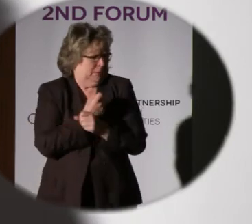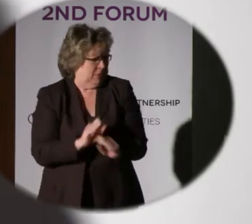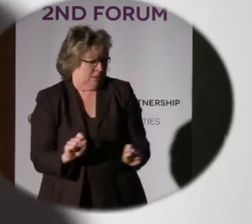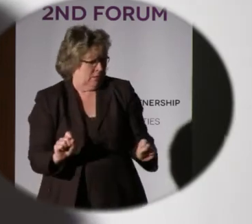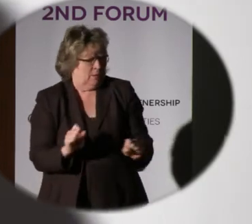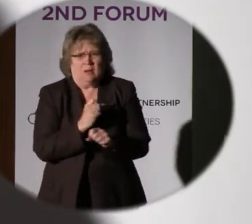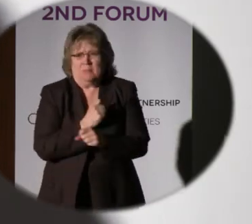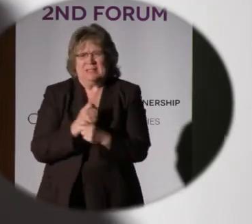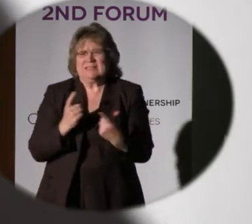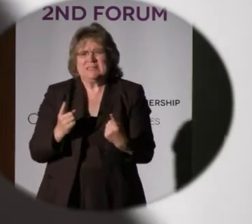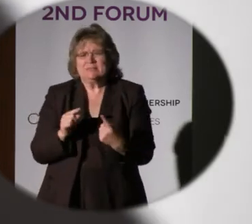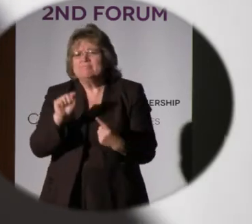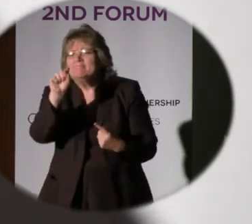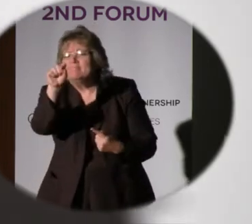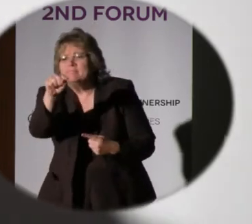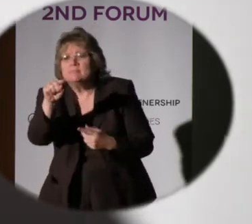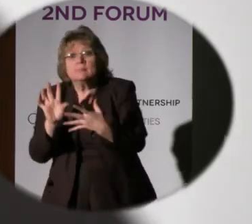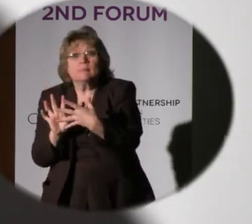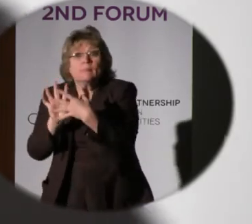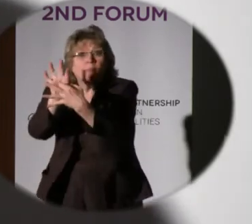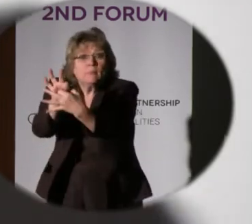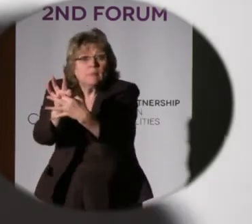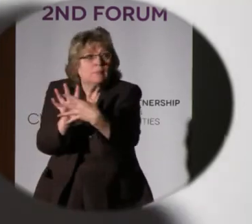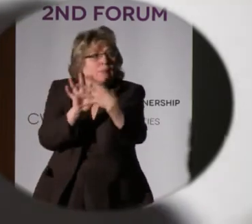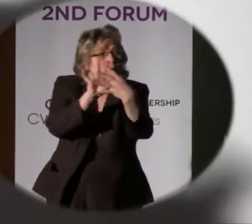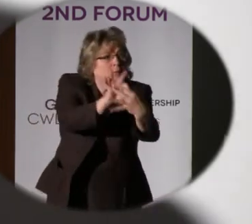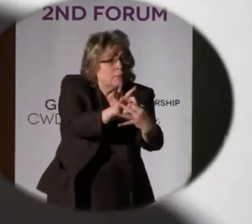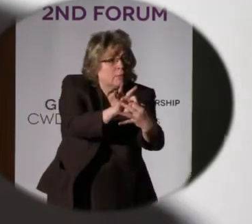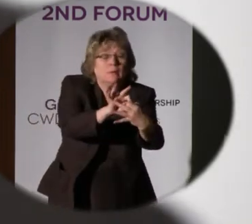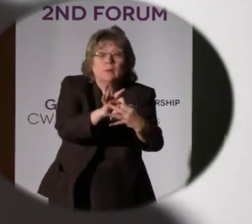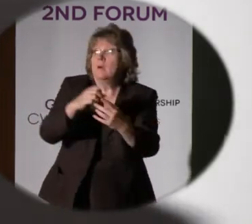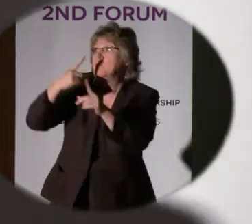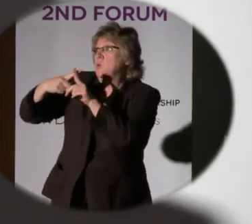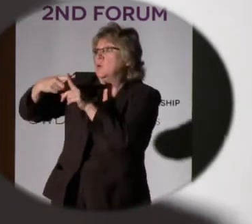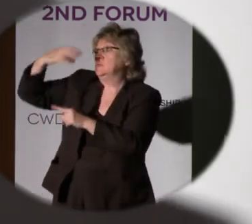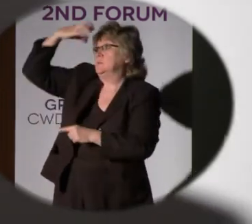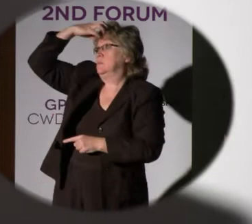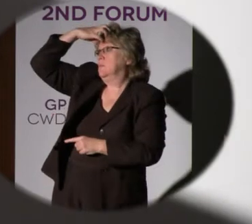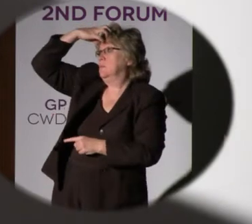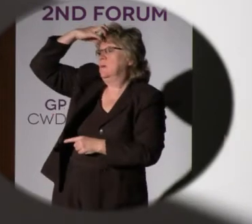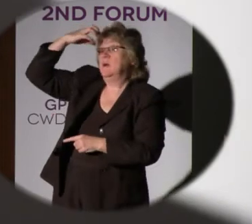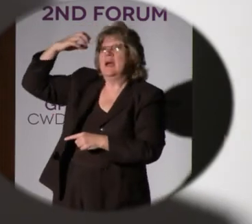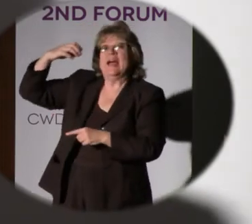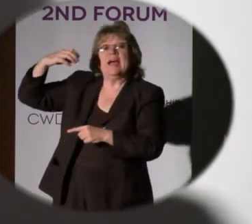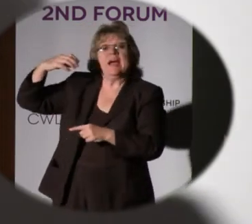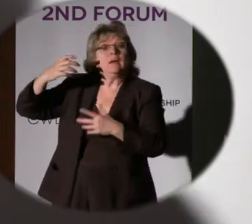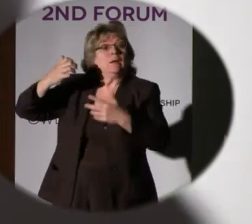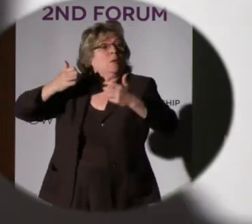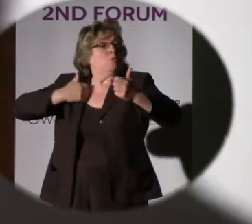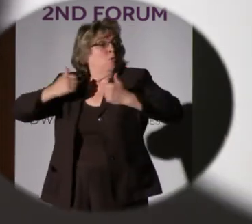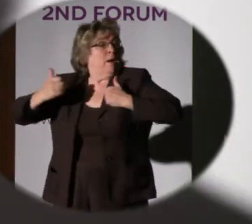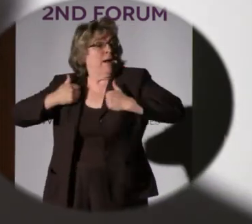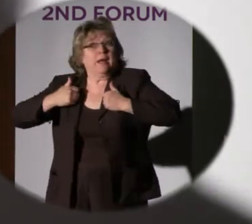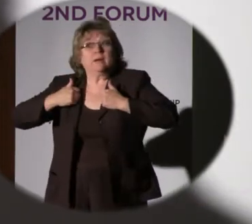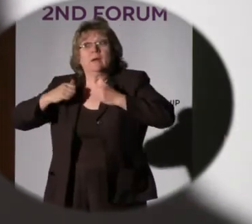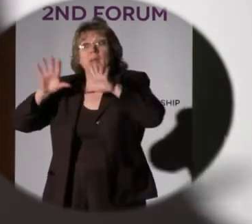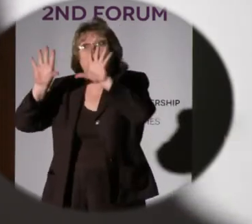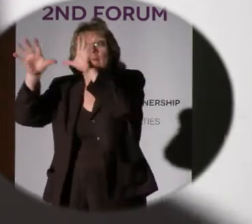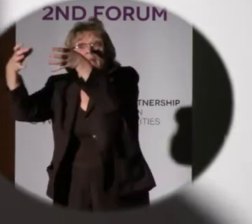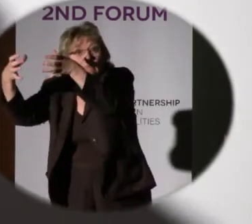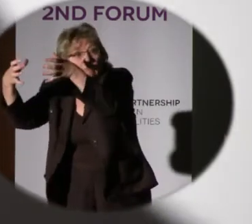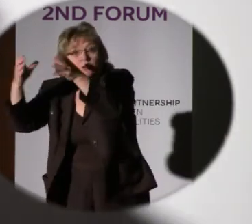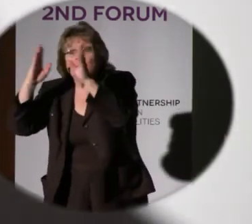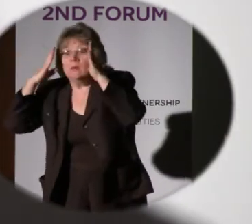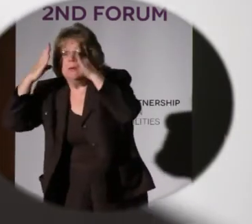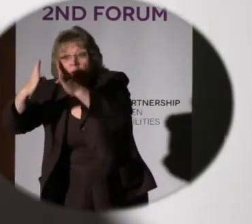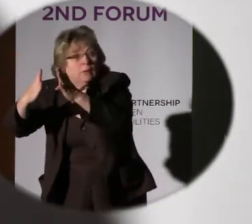especially because the government had just established a national council for persons with disabilities, and this institution was